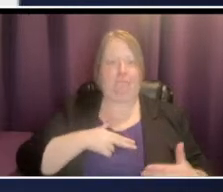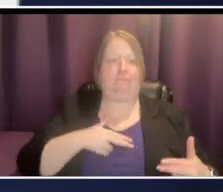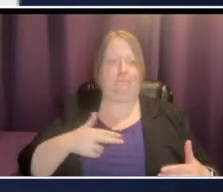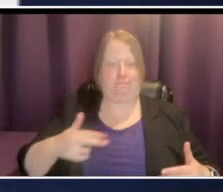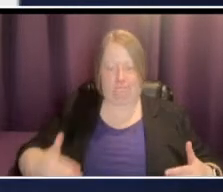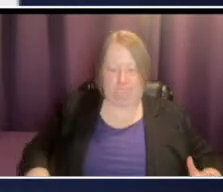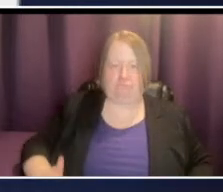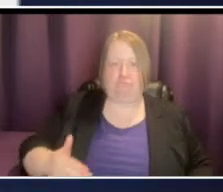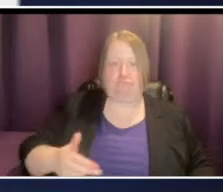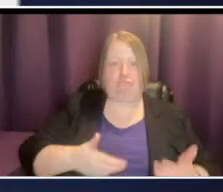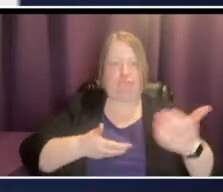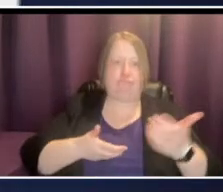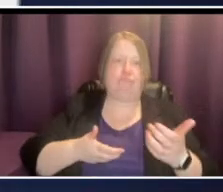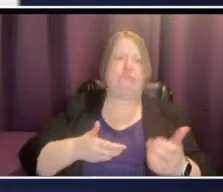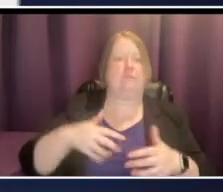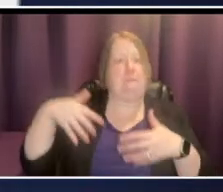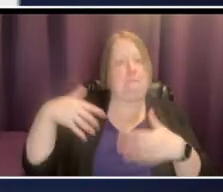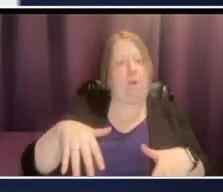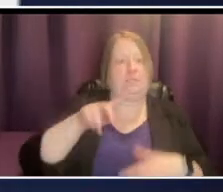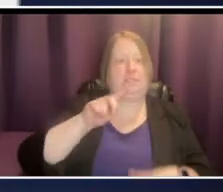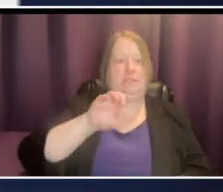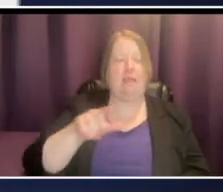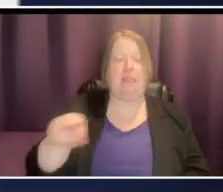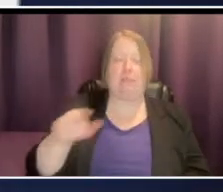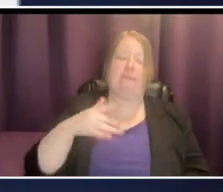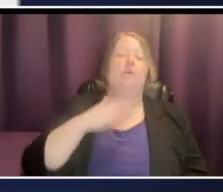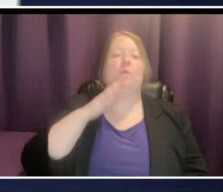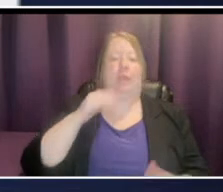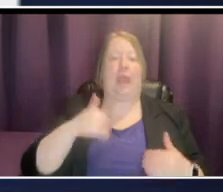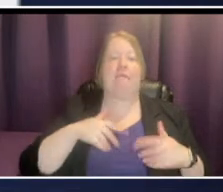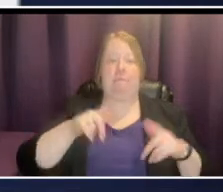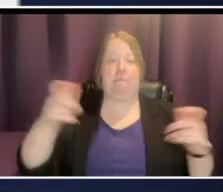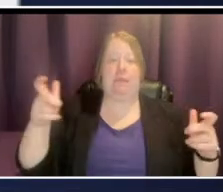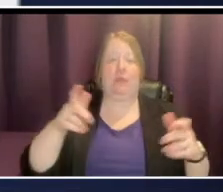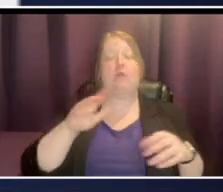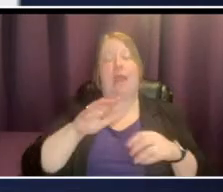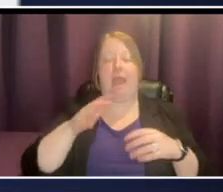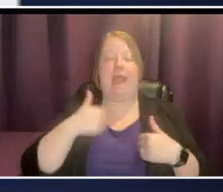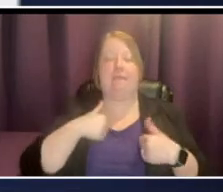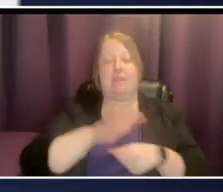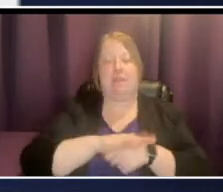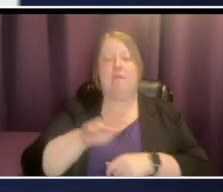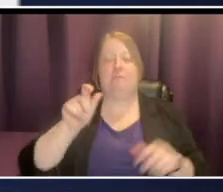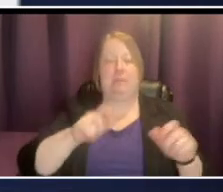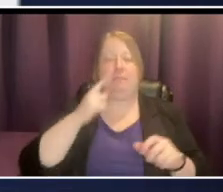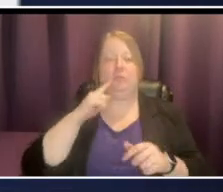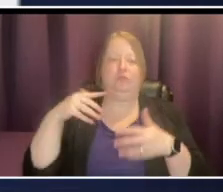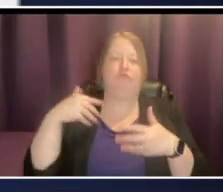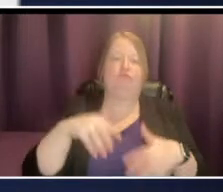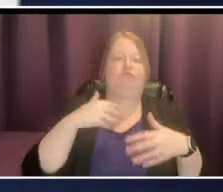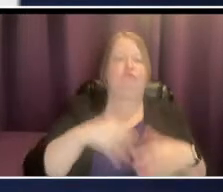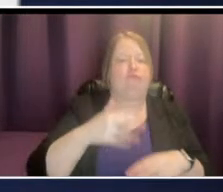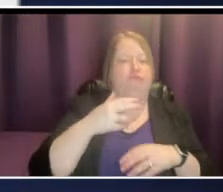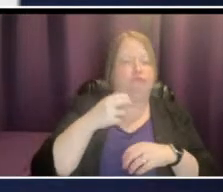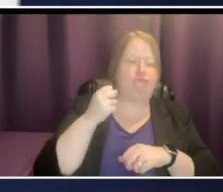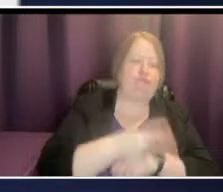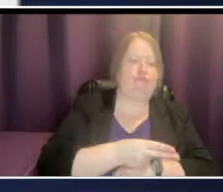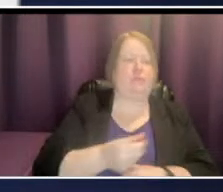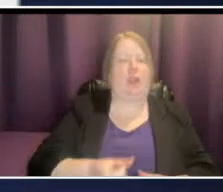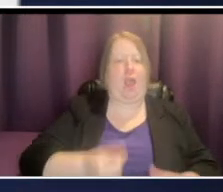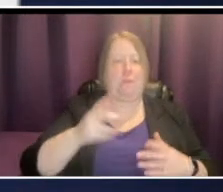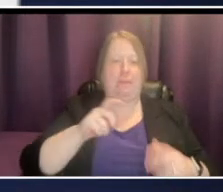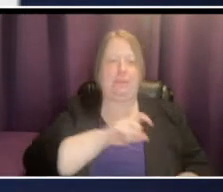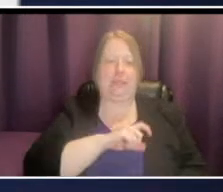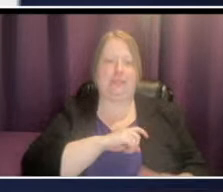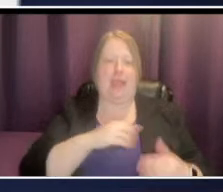enough group to march into D.C. armed, the source reported, and will outnumber the police so they can't be